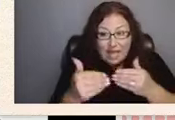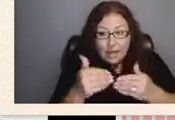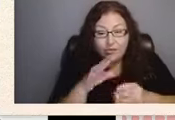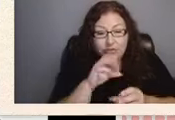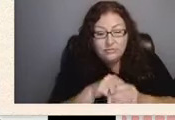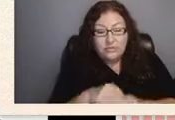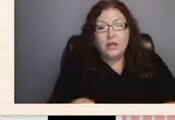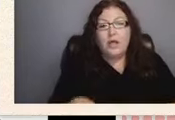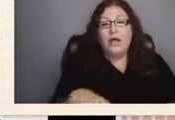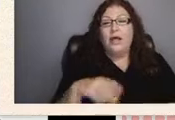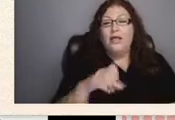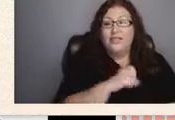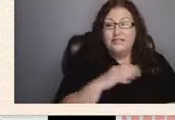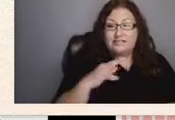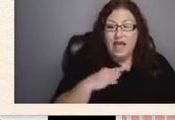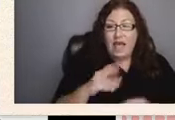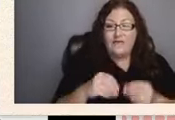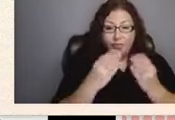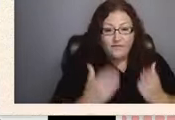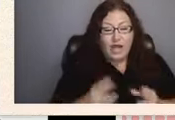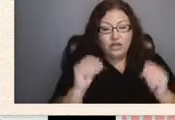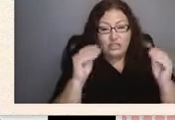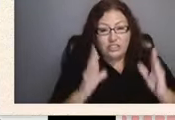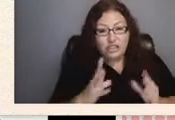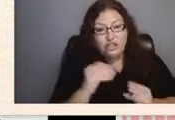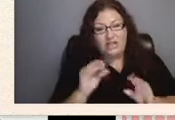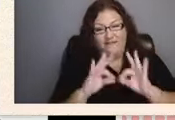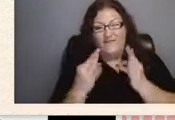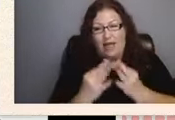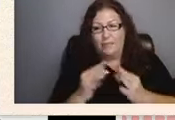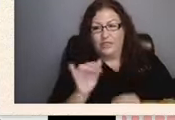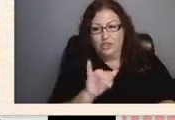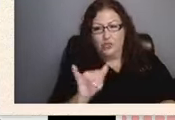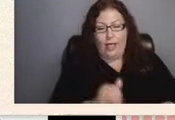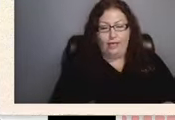staff, providers, teachers, and families as well.